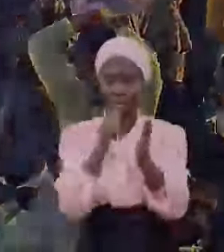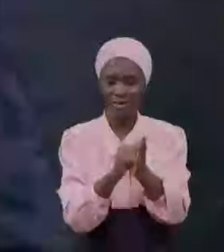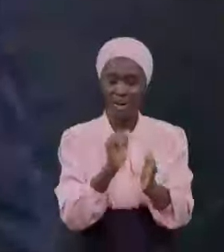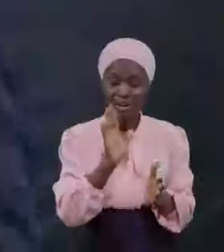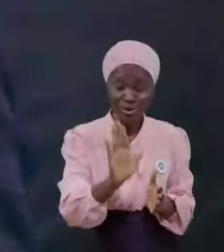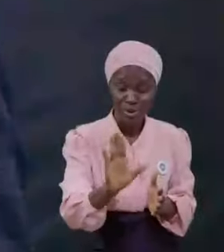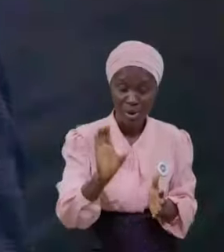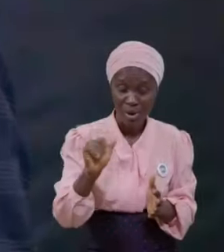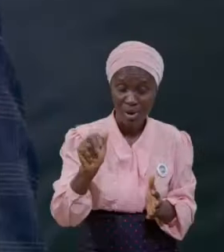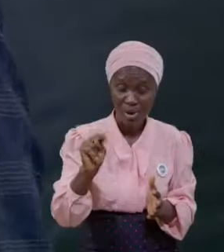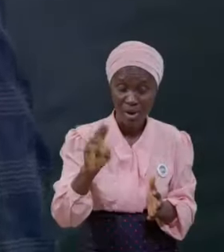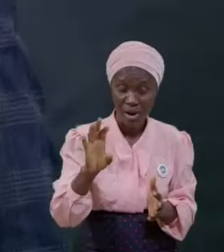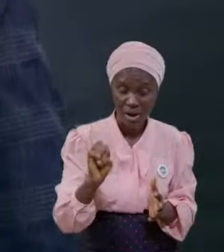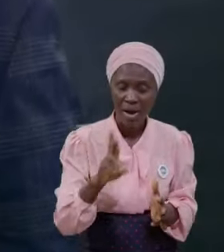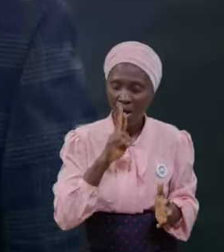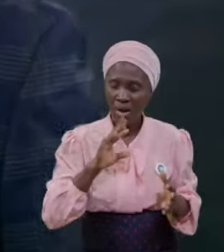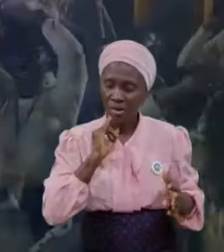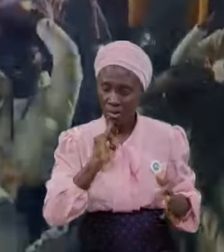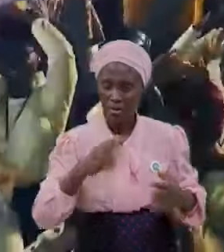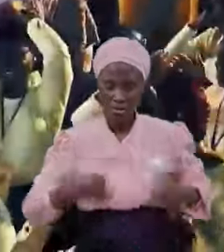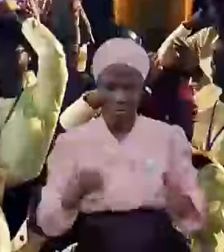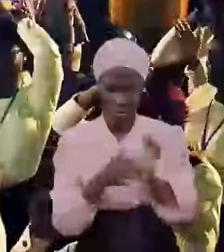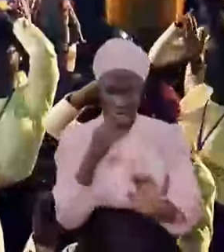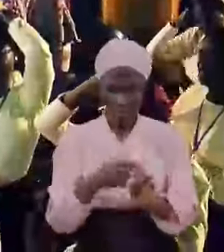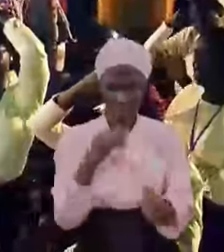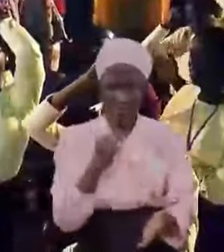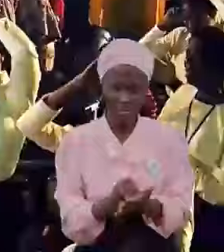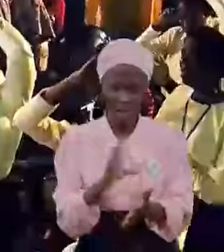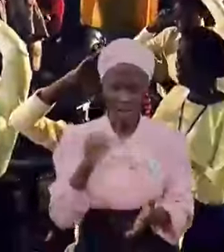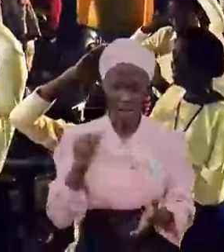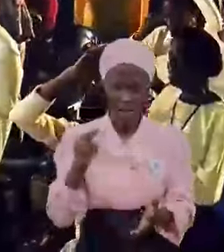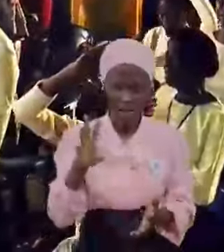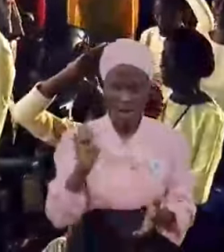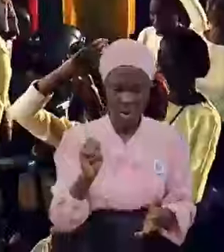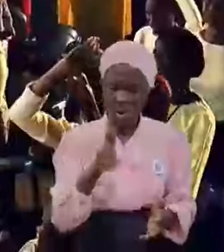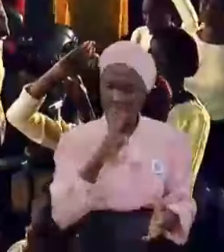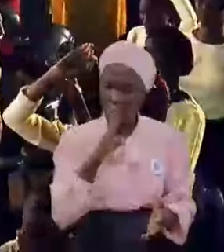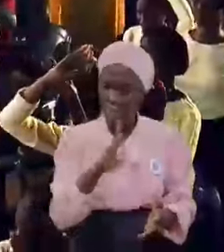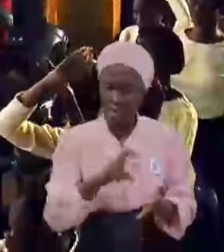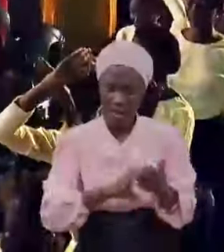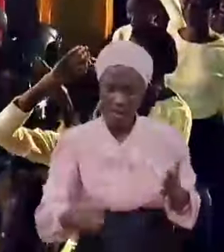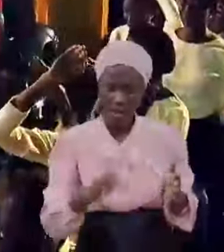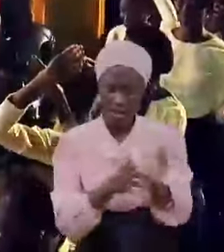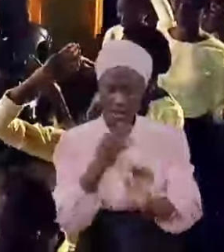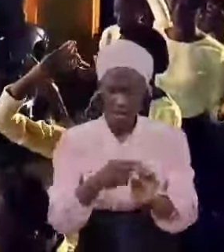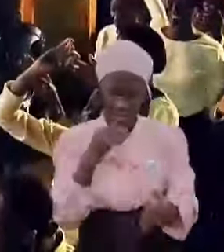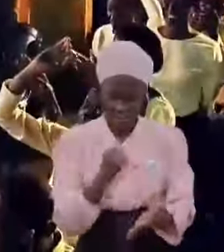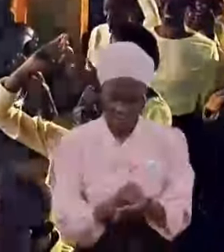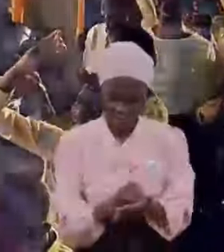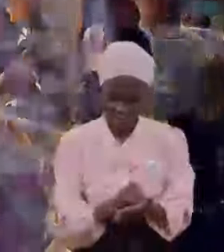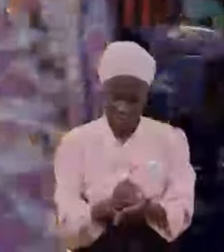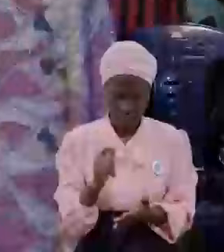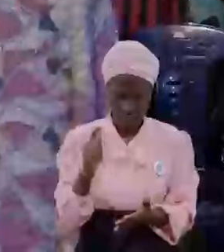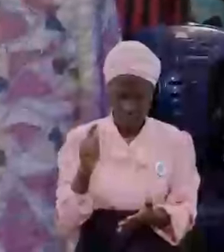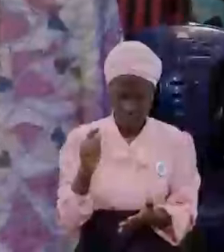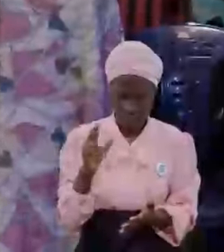Cancer, be removed in Jesus' name. Ulcer, you're healed in